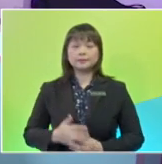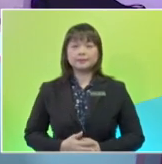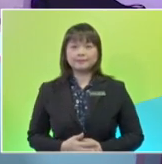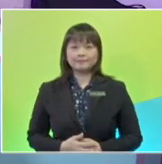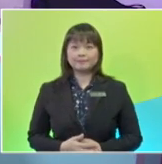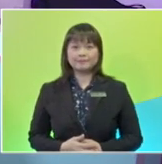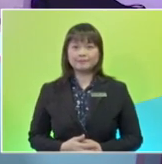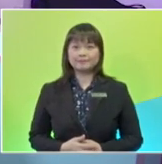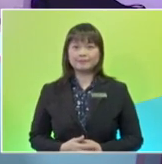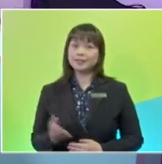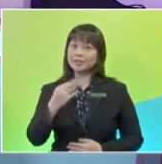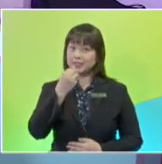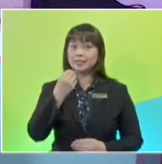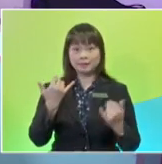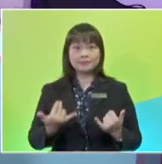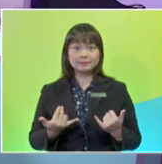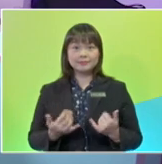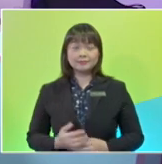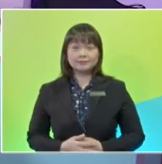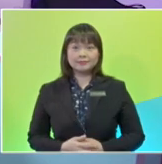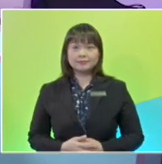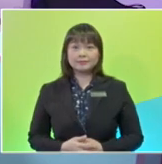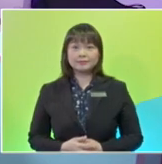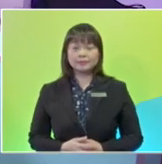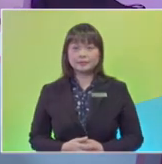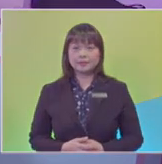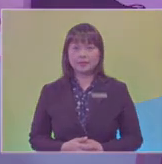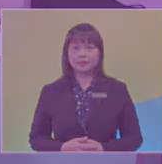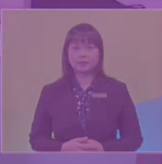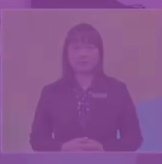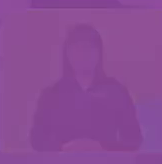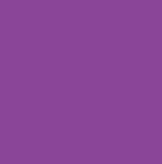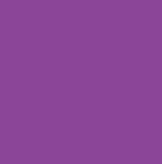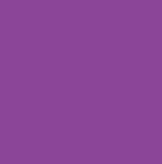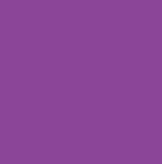let's eat. Should I open my one? Yeah, sure, of course. Okay.